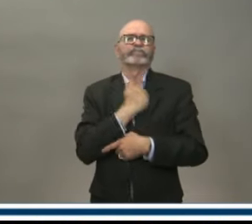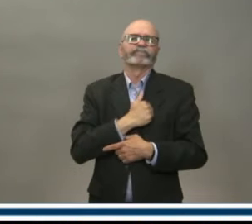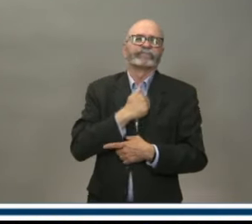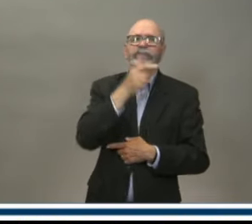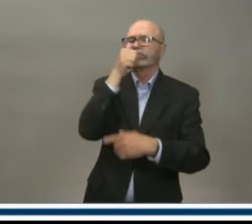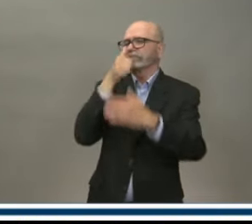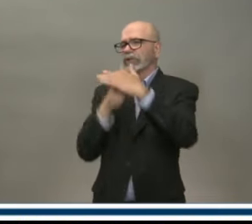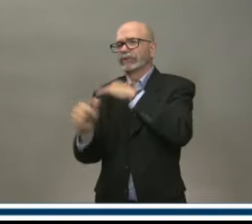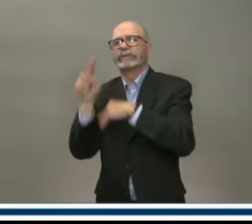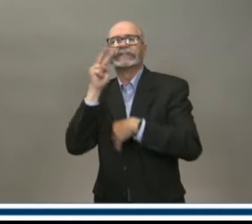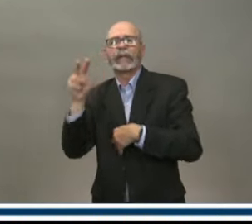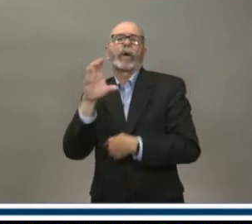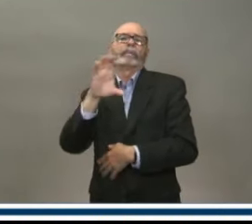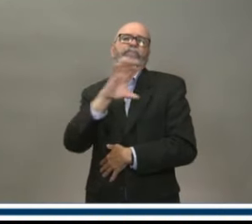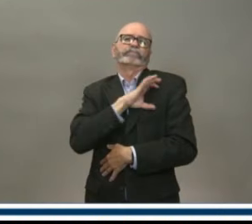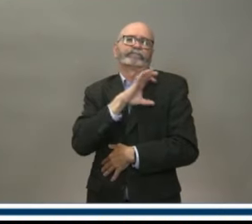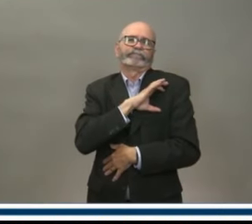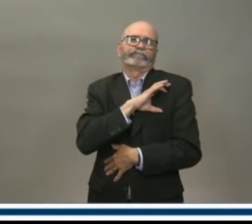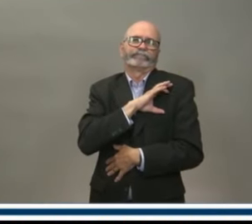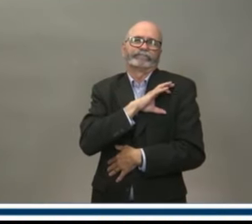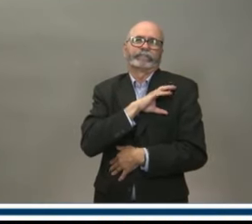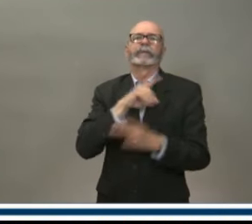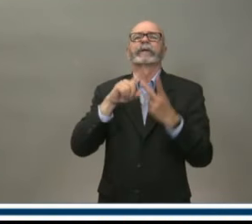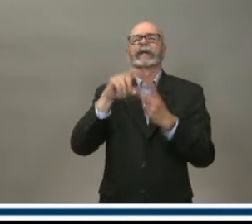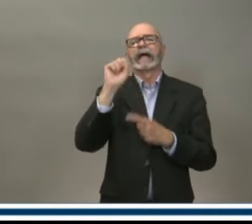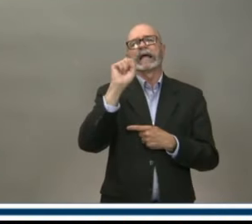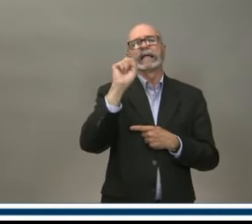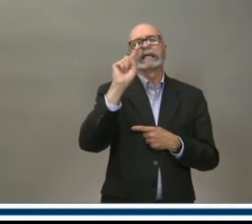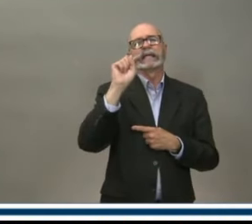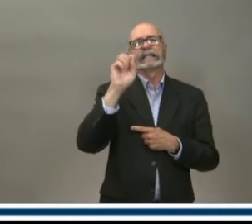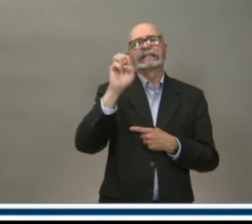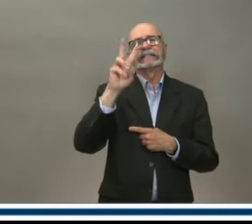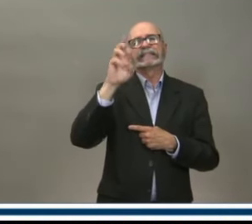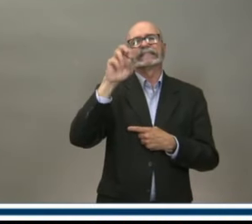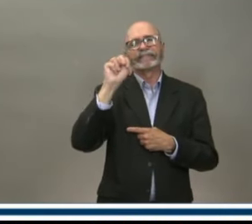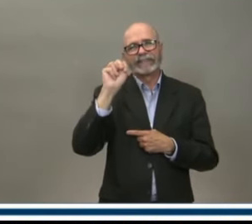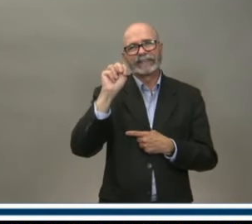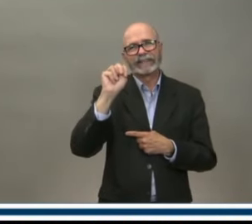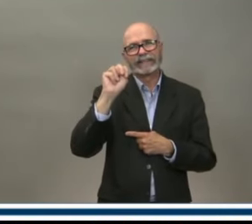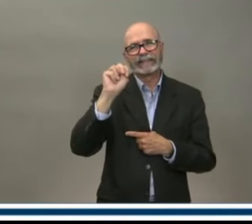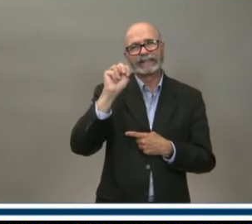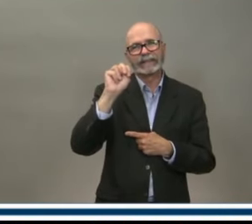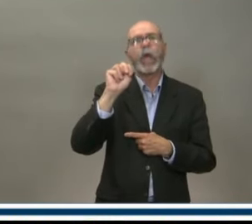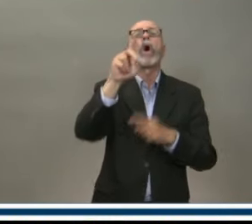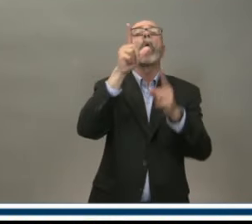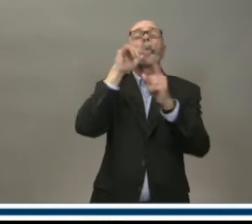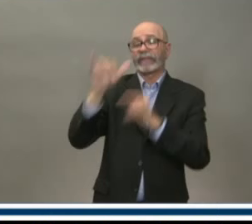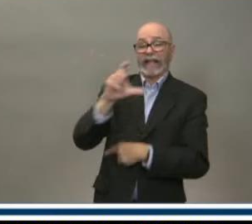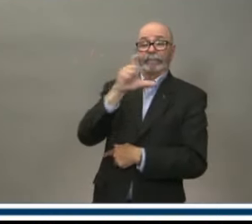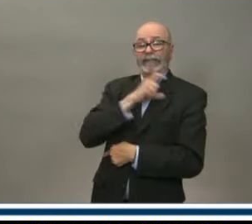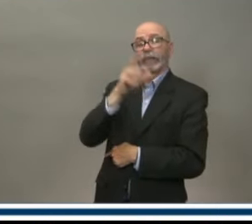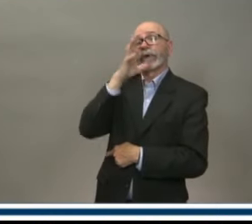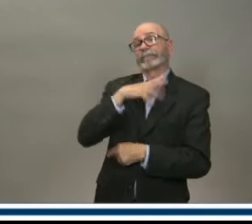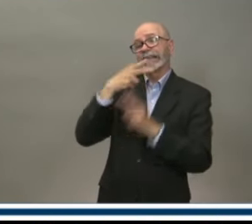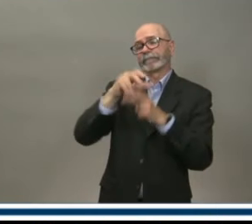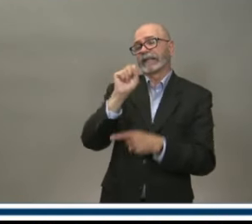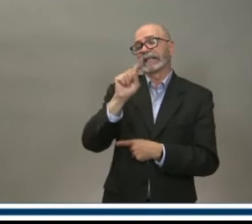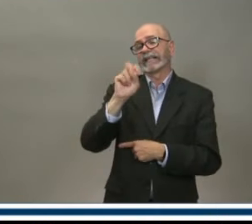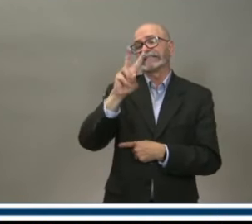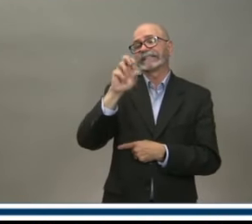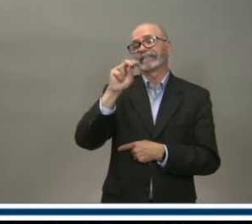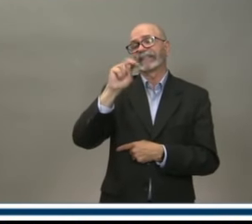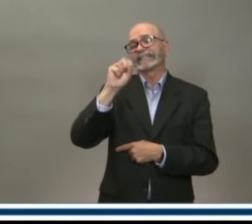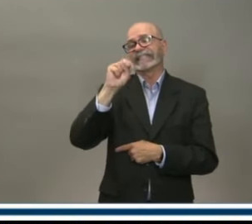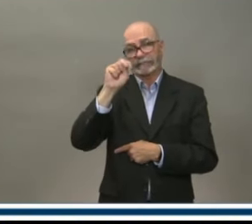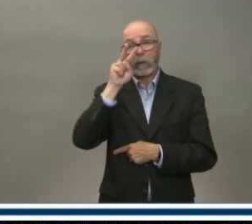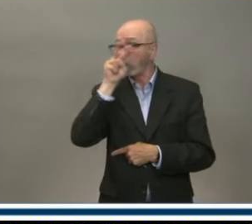people to, if they're so inclined, to go to the RCMP website and look for that. We know that in this province